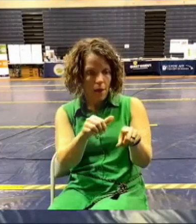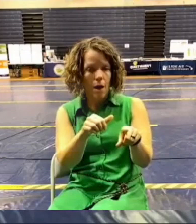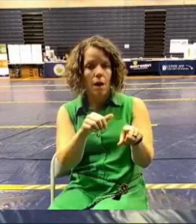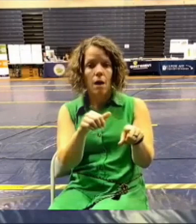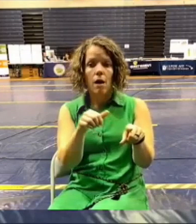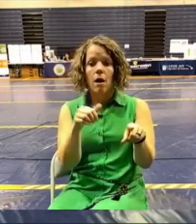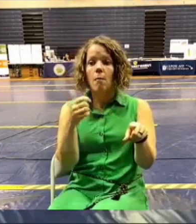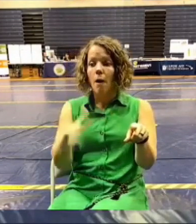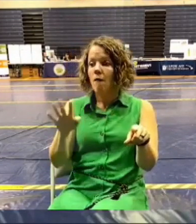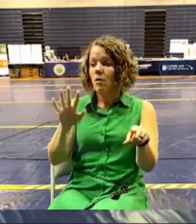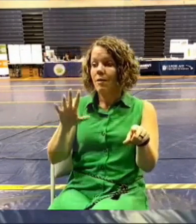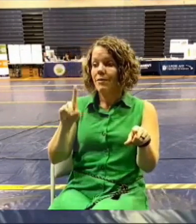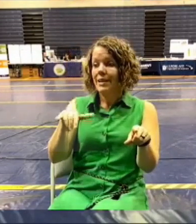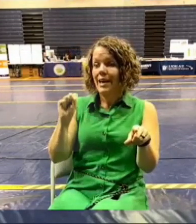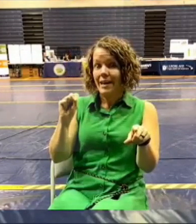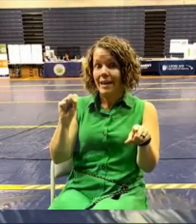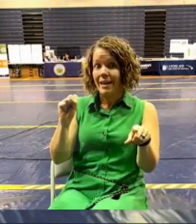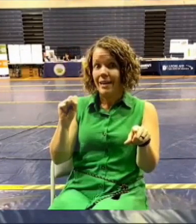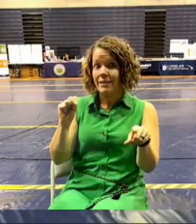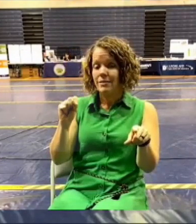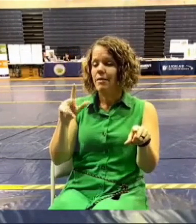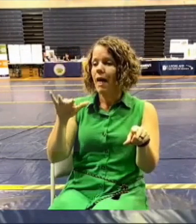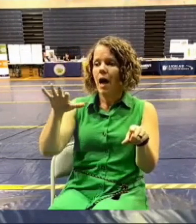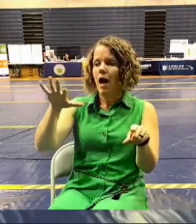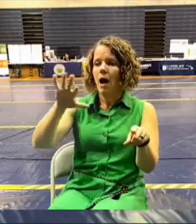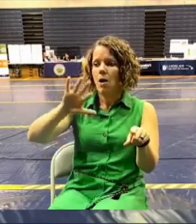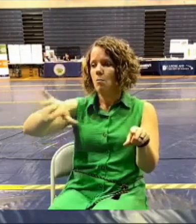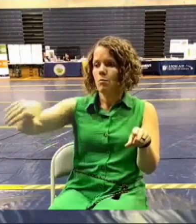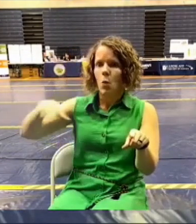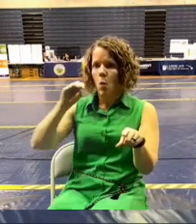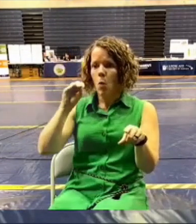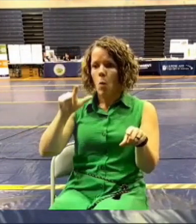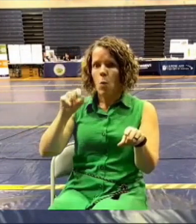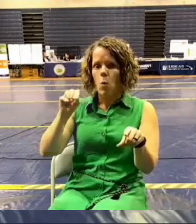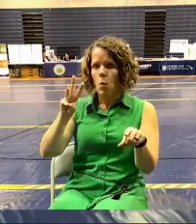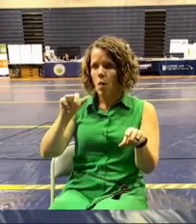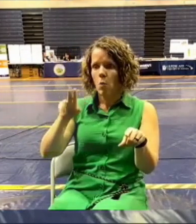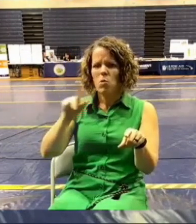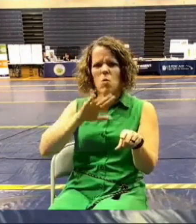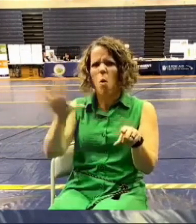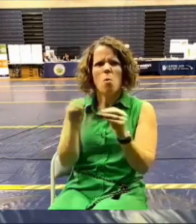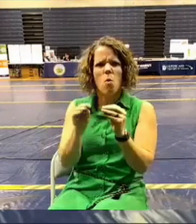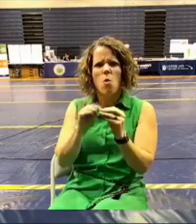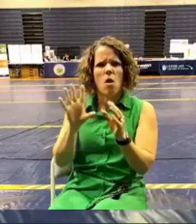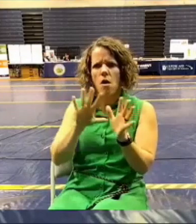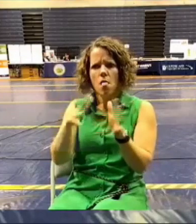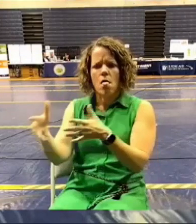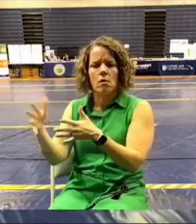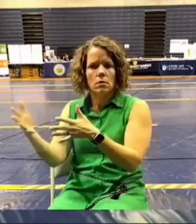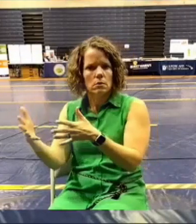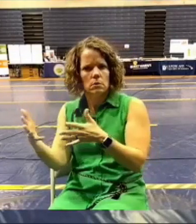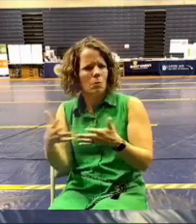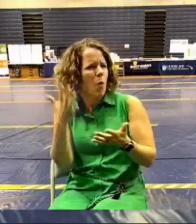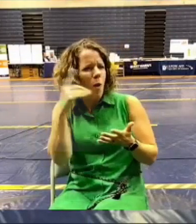ago, could be halfway through a temp site there. So I haven't heard good reason why that is